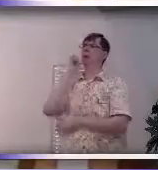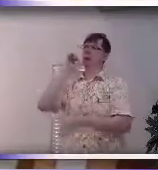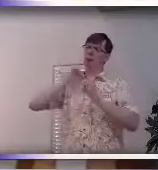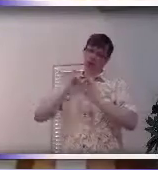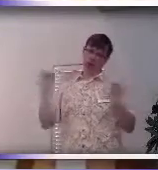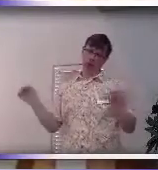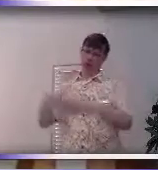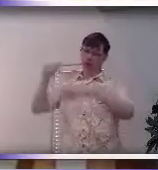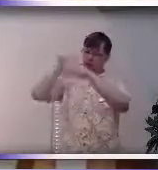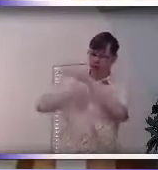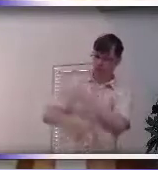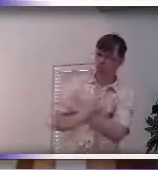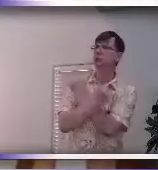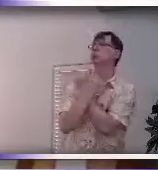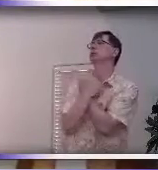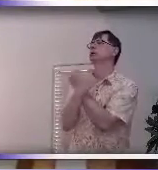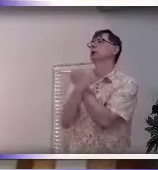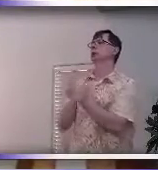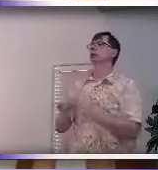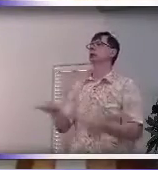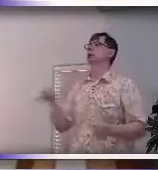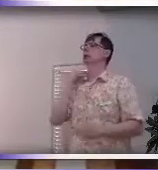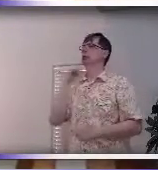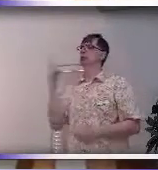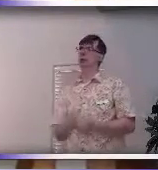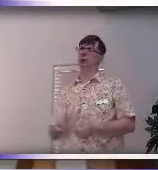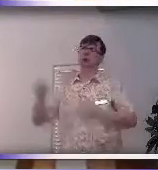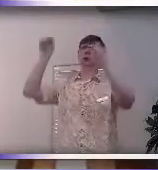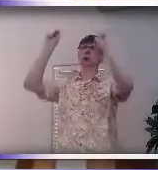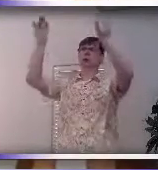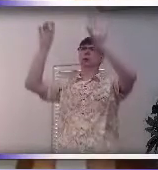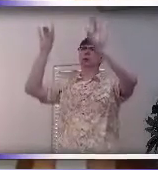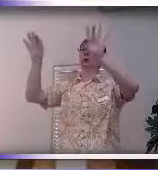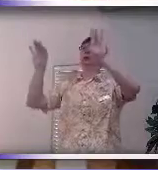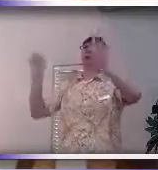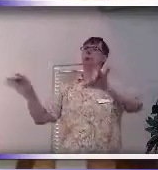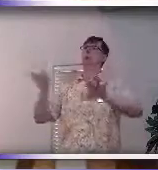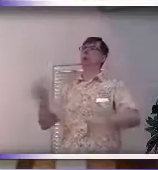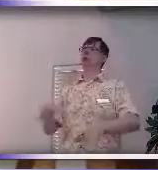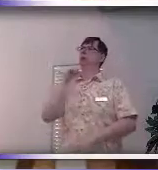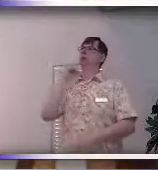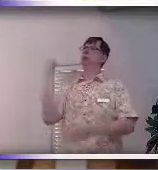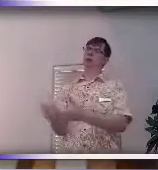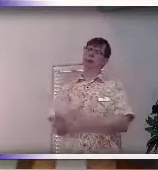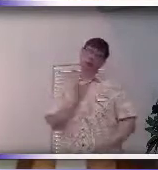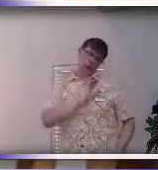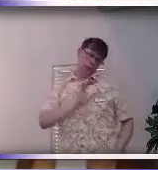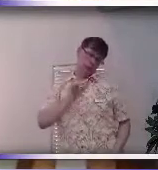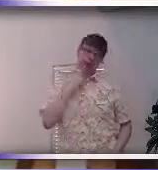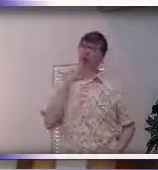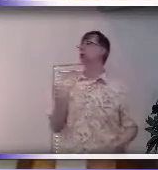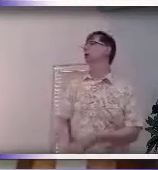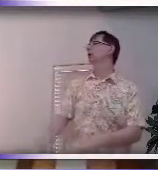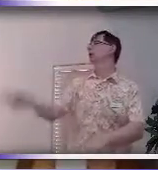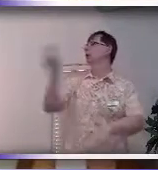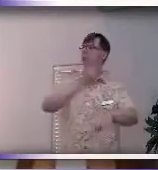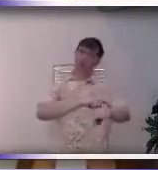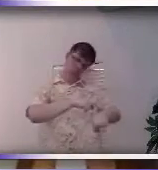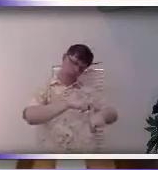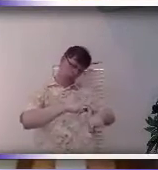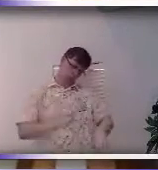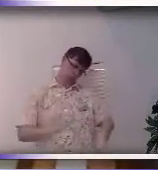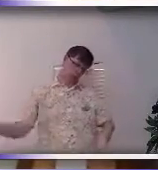Deep Freeze, believe it or not, yes, we live in Arizona, but it does snow and get cold. There was a time when